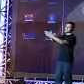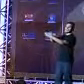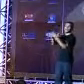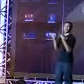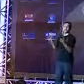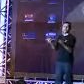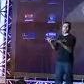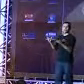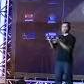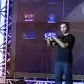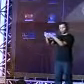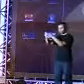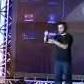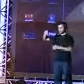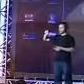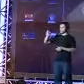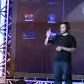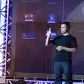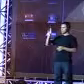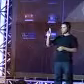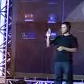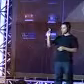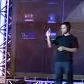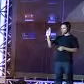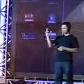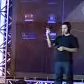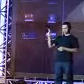this vast corporation.